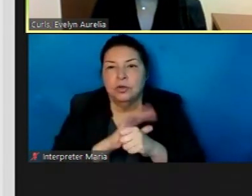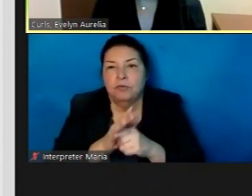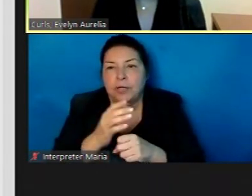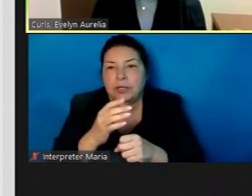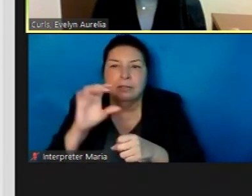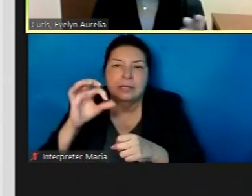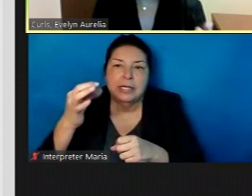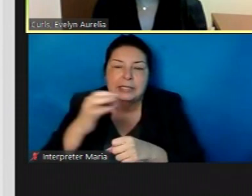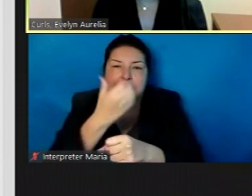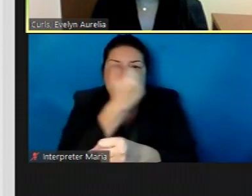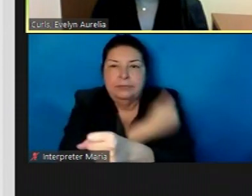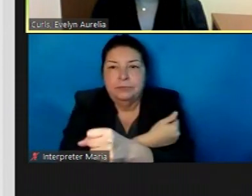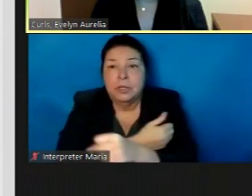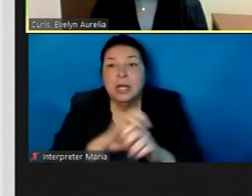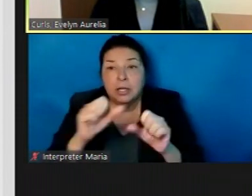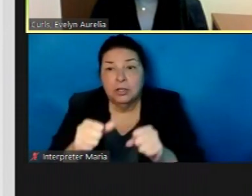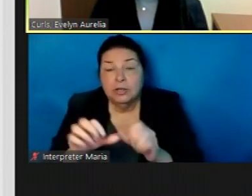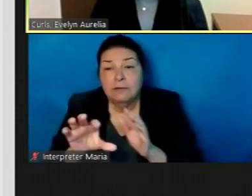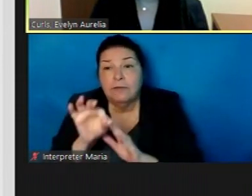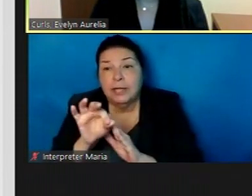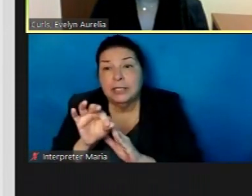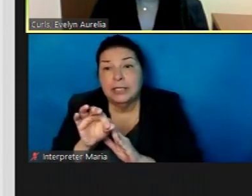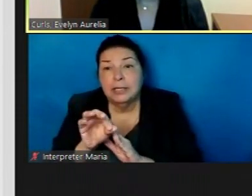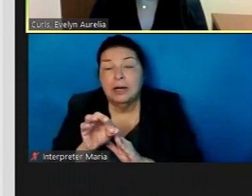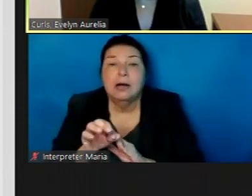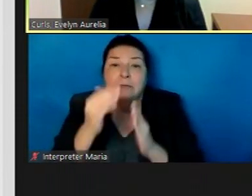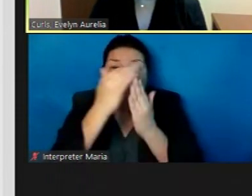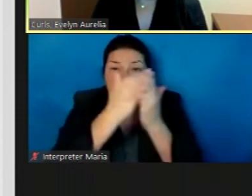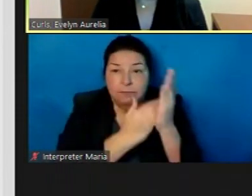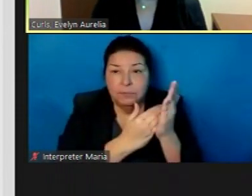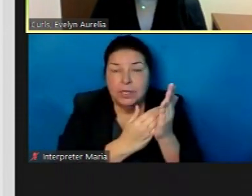you can find these ingredients on the CDC website. Next slide.